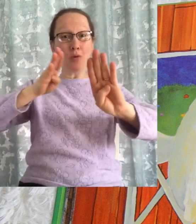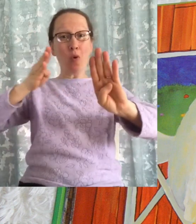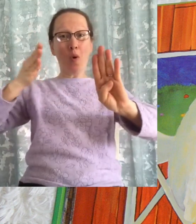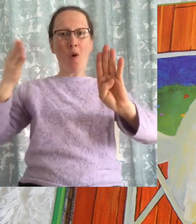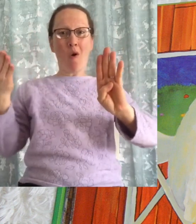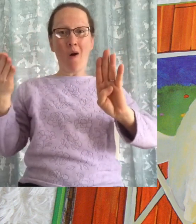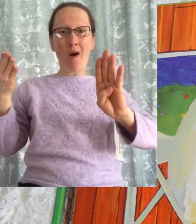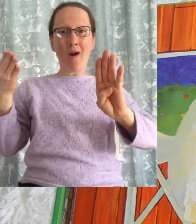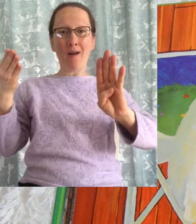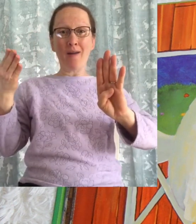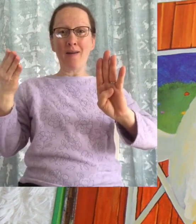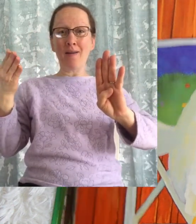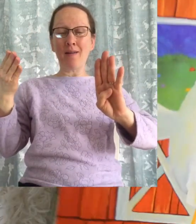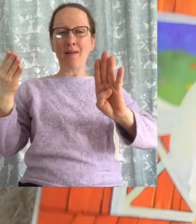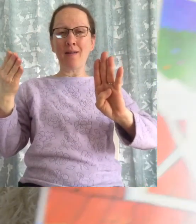the door.